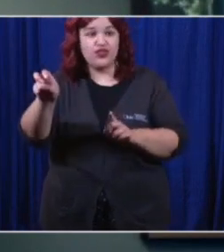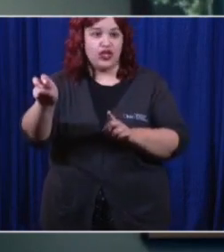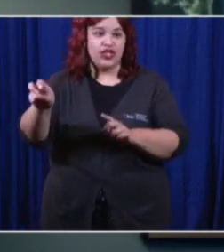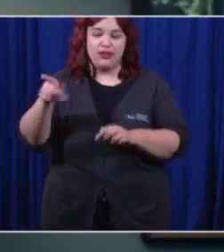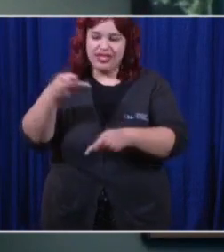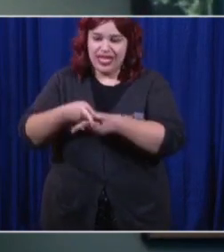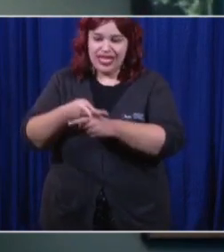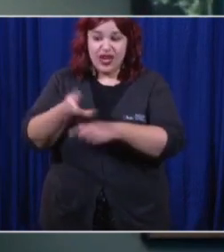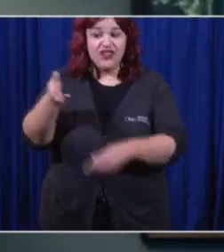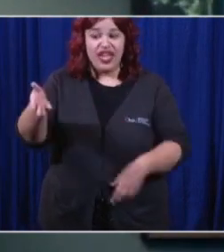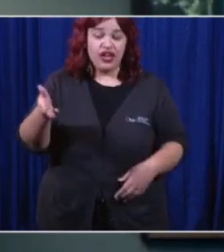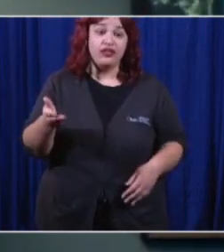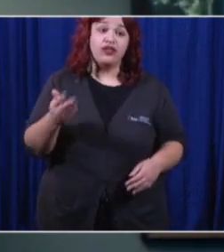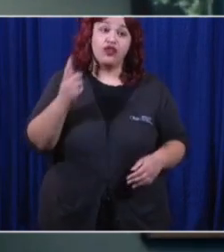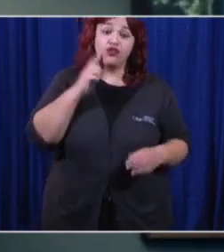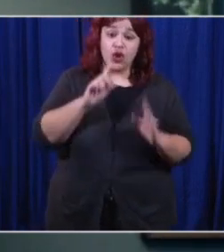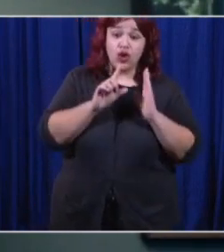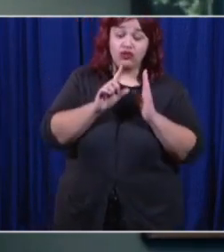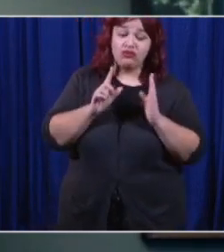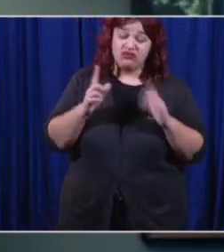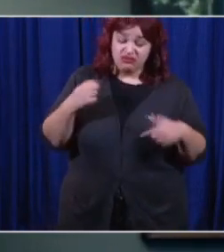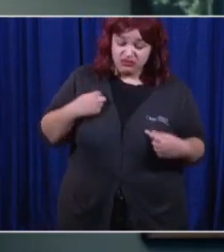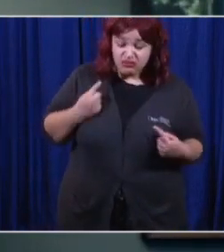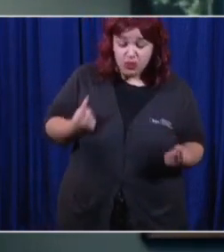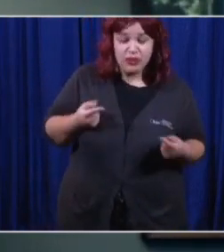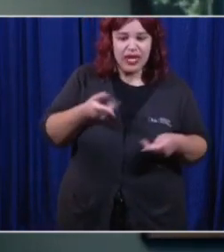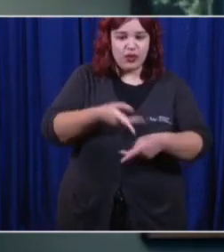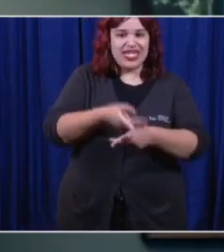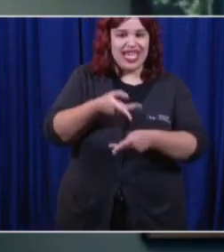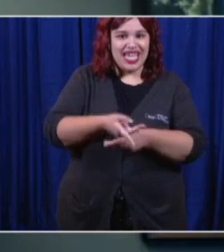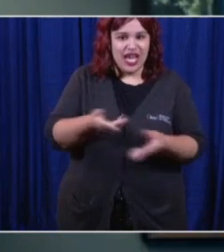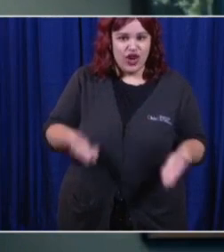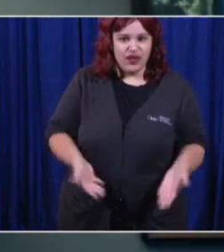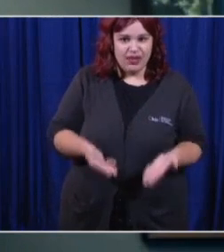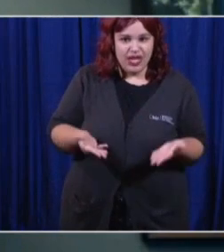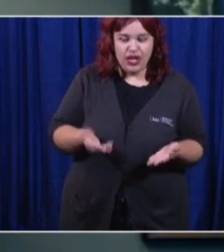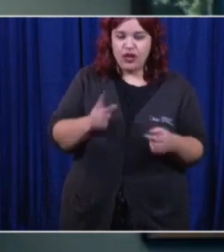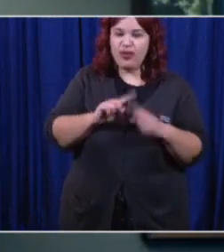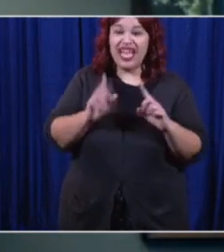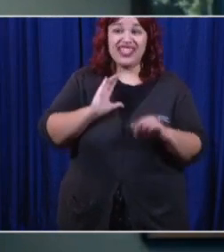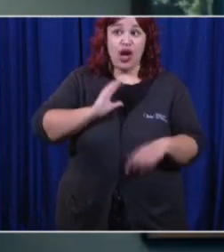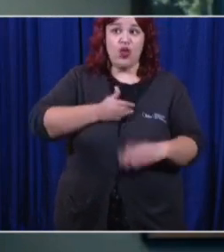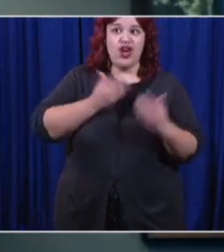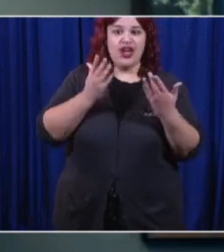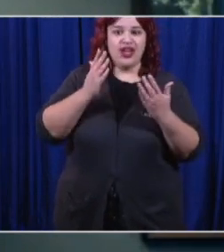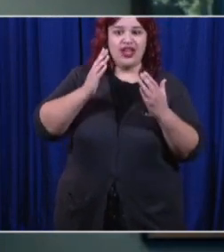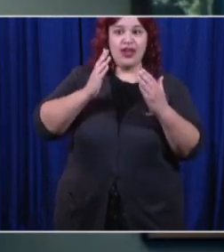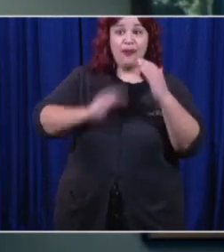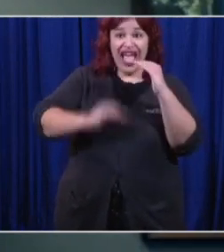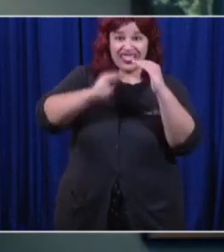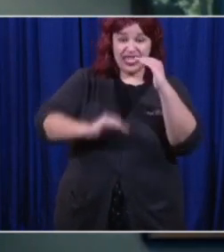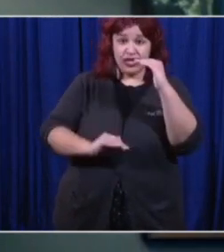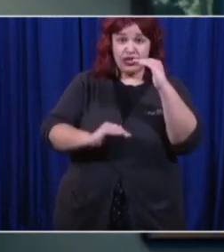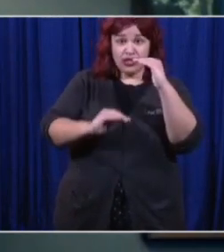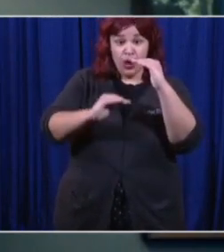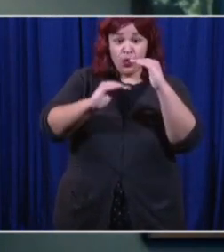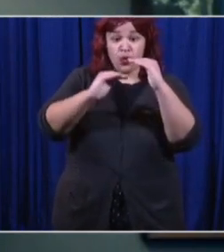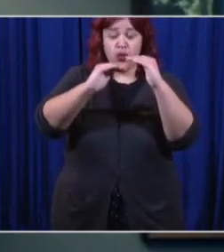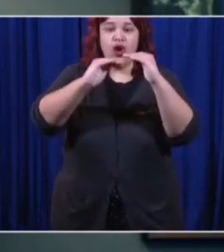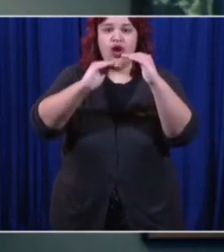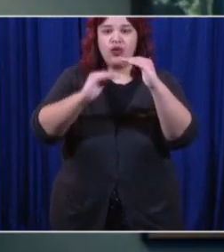able to maintain them here through our own transitional care unit, but outgrowing that capacity, those regional partners have really started to step up and help